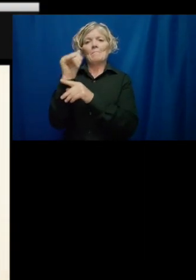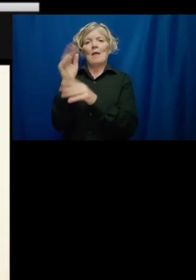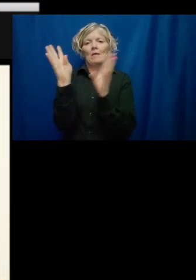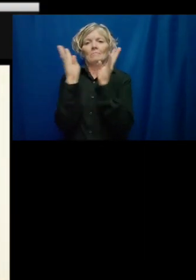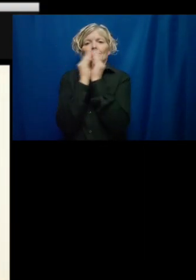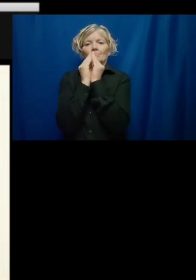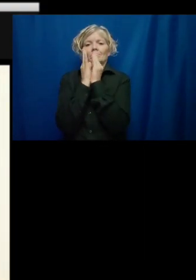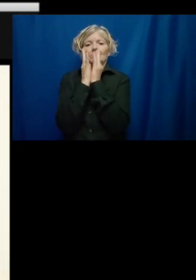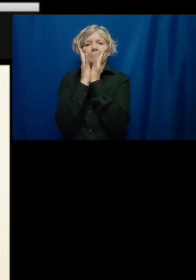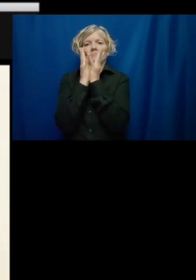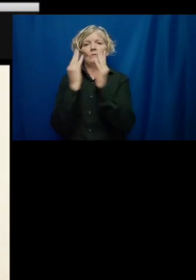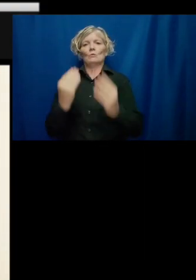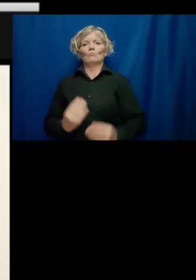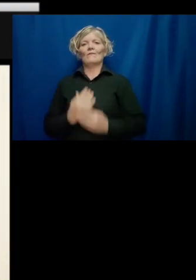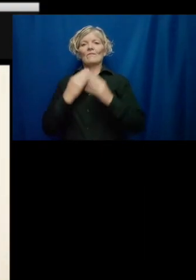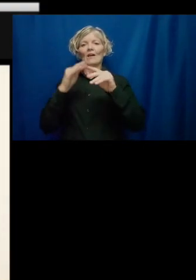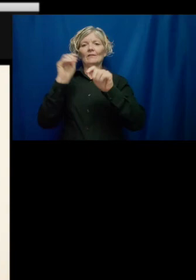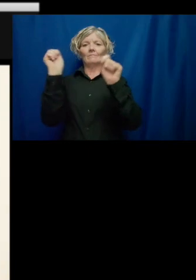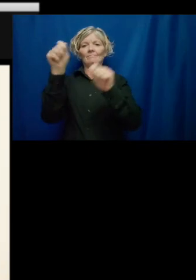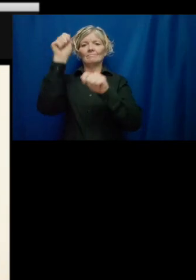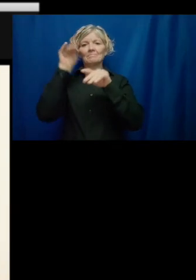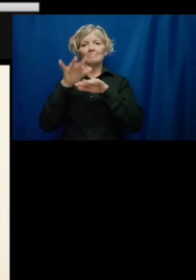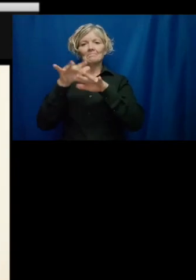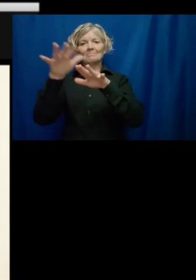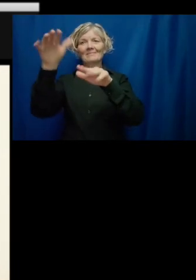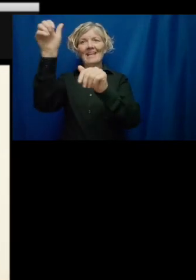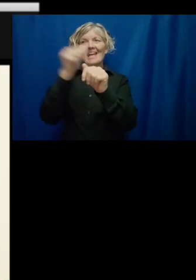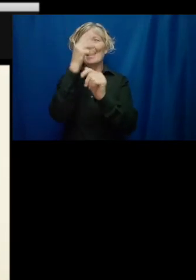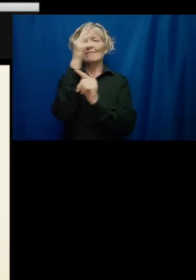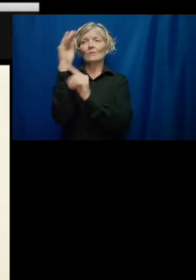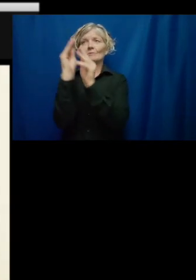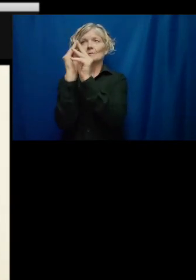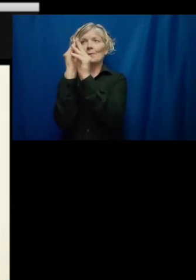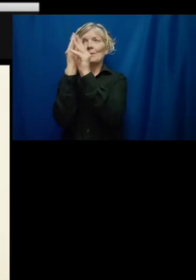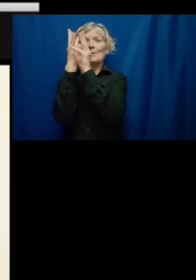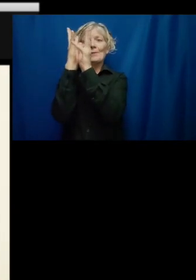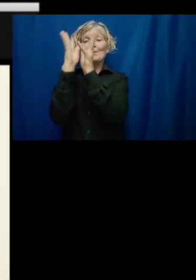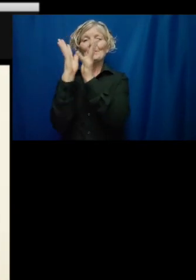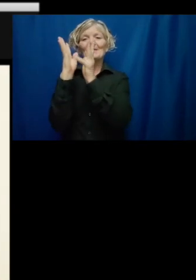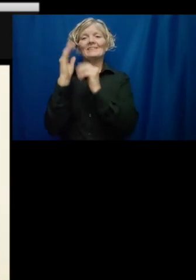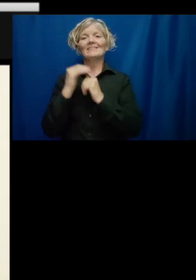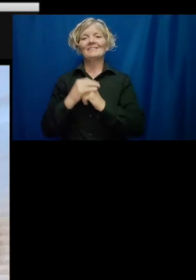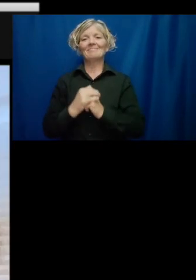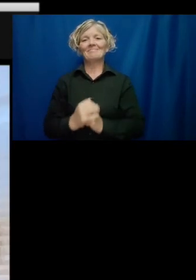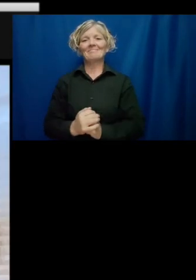away. Reviving, nature waves her wand on every tree, the leaves expand.